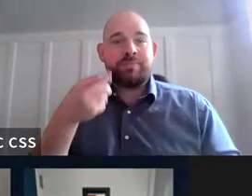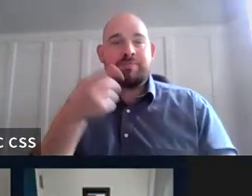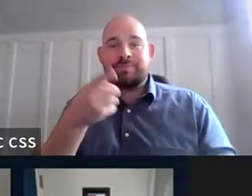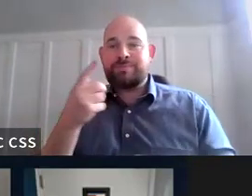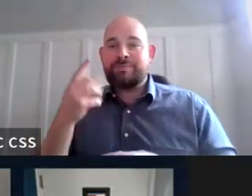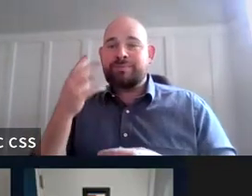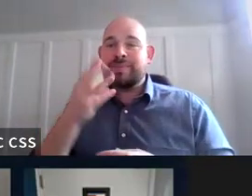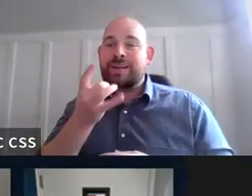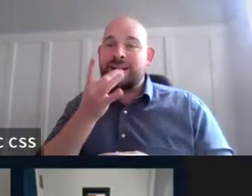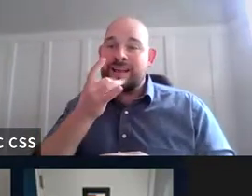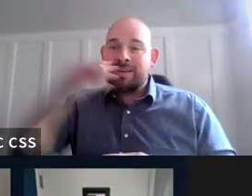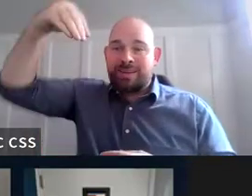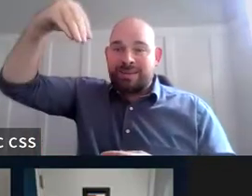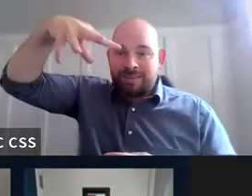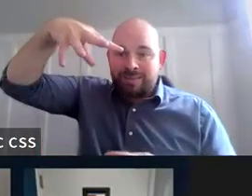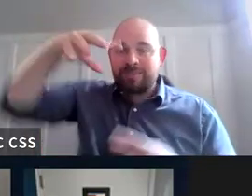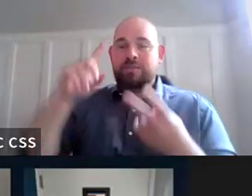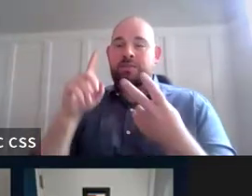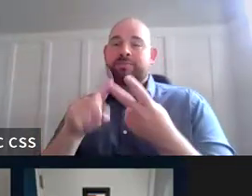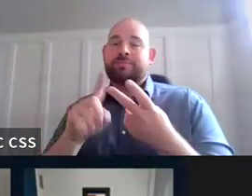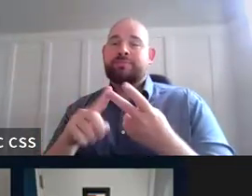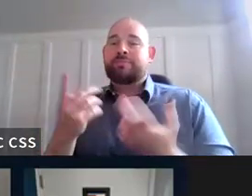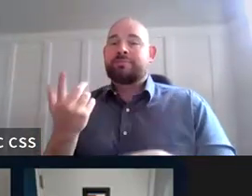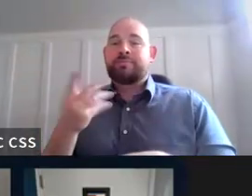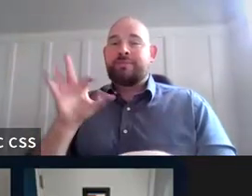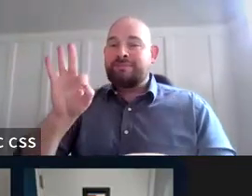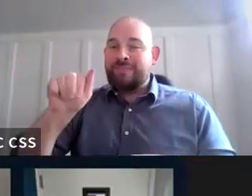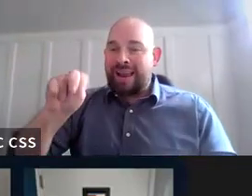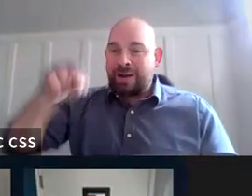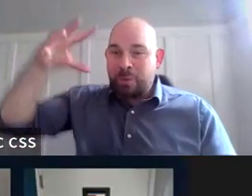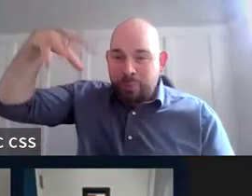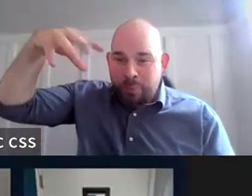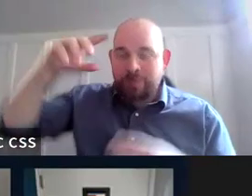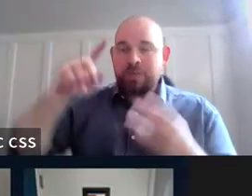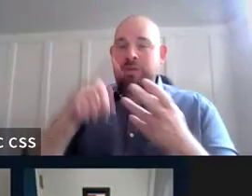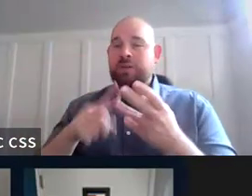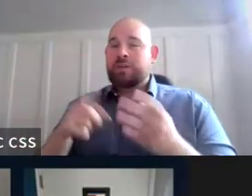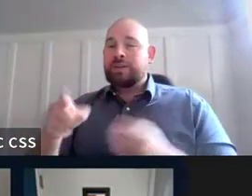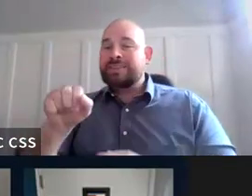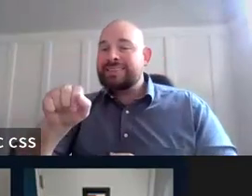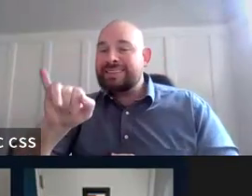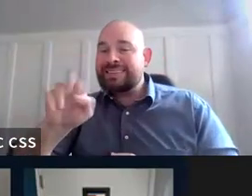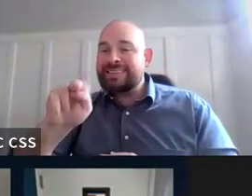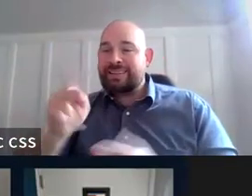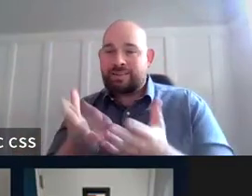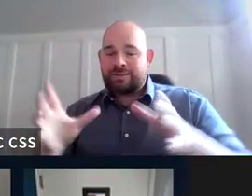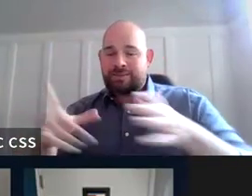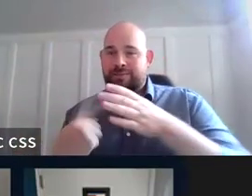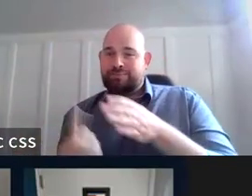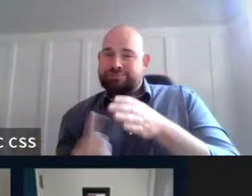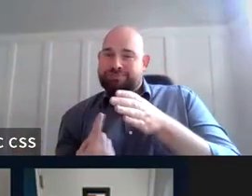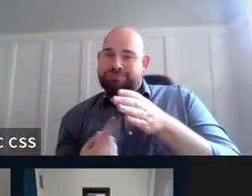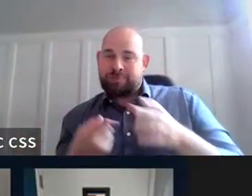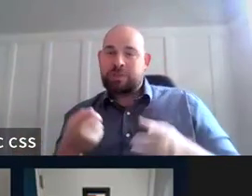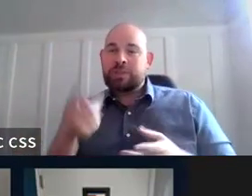easy. In this room, there were a lot of lights and fans.